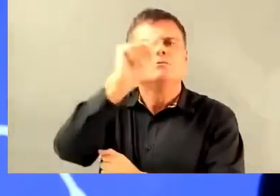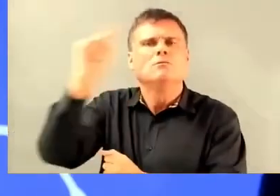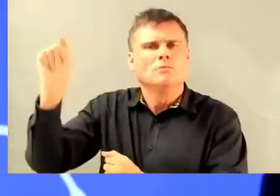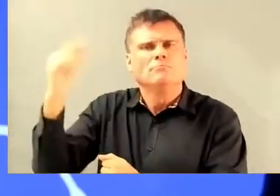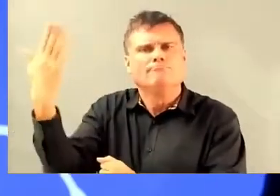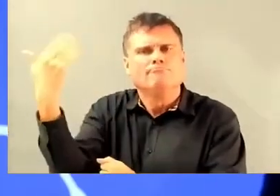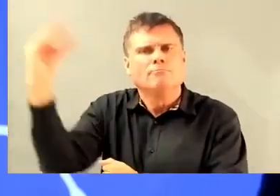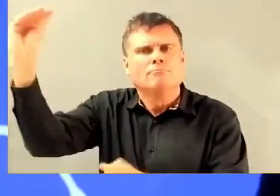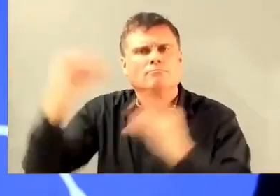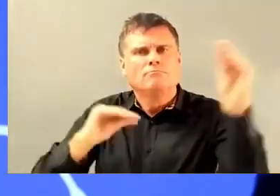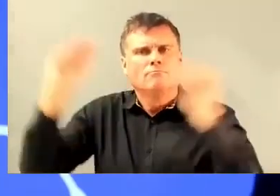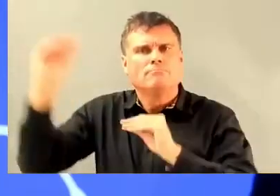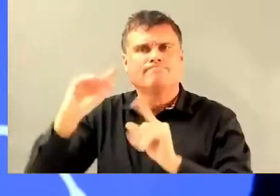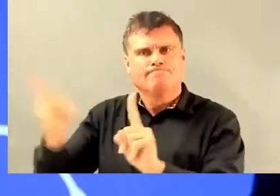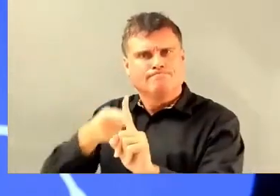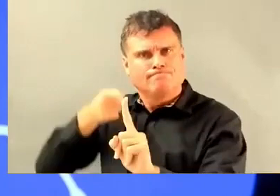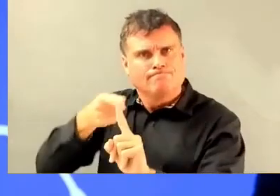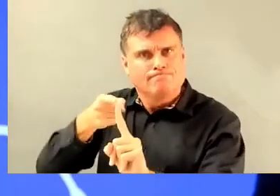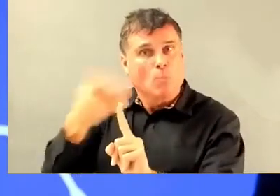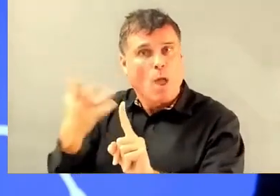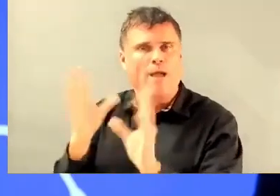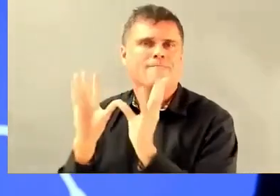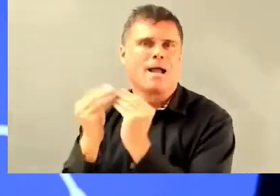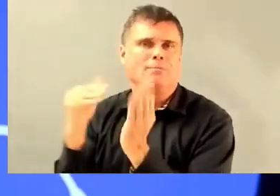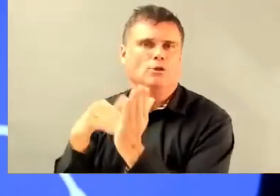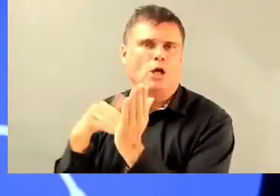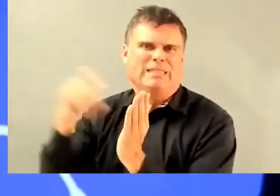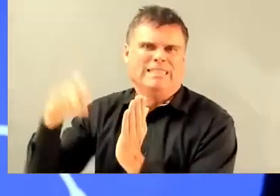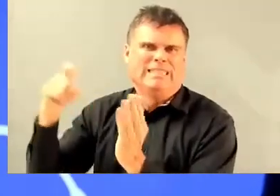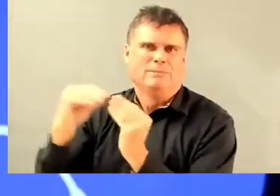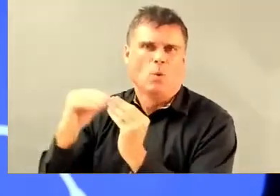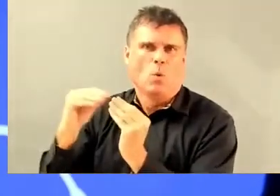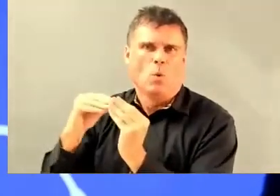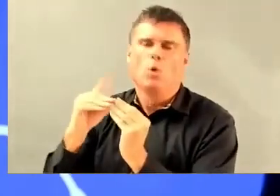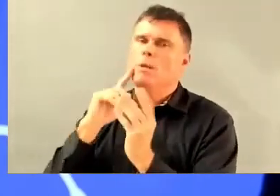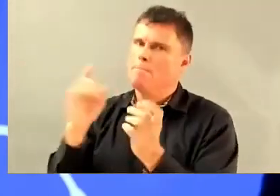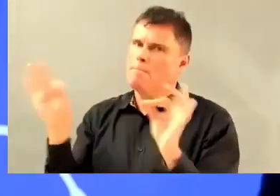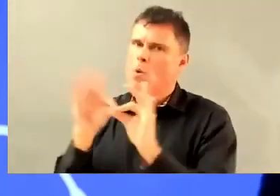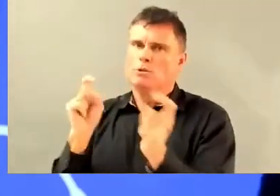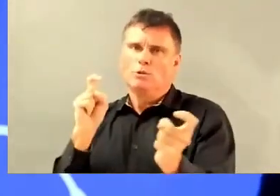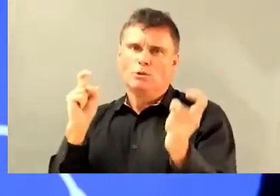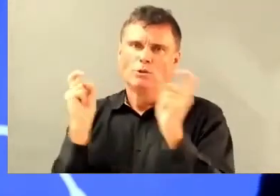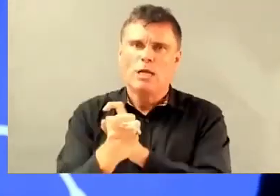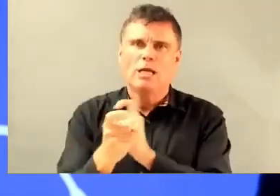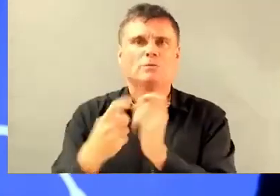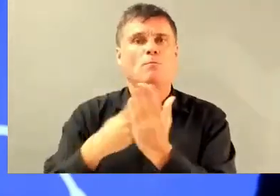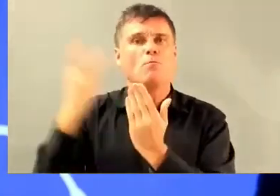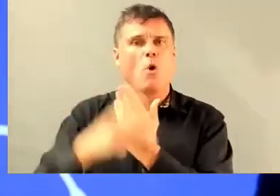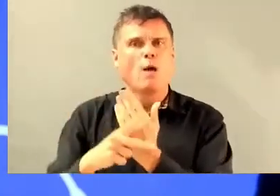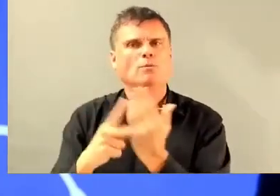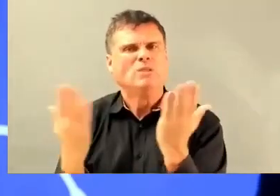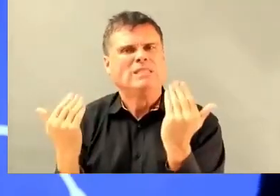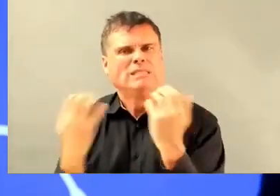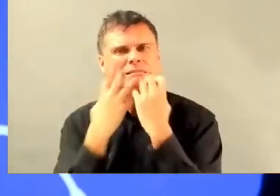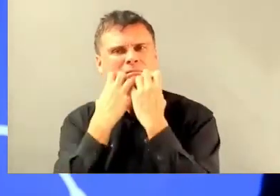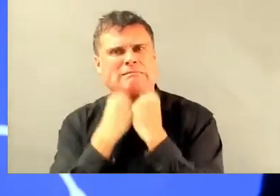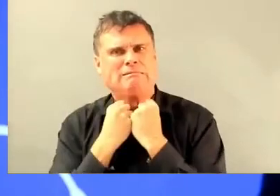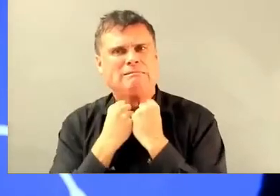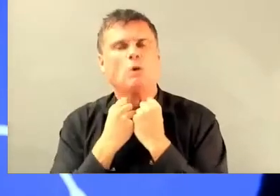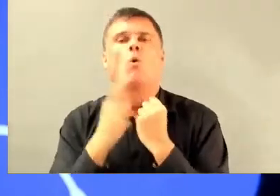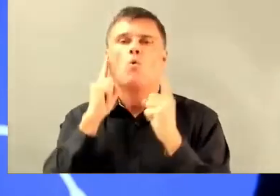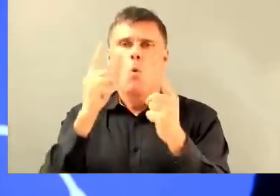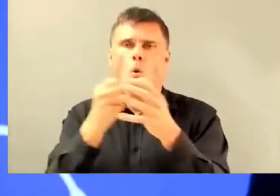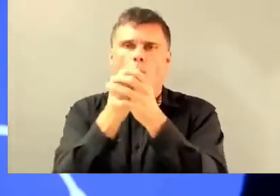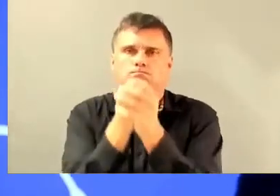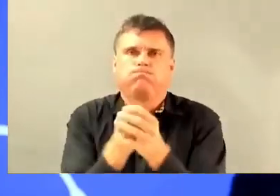British Columbia, is an important change. It's been a valuable program, and it is going to get dramatically bigger over time. I